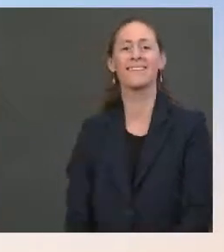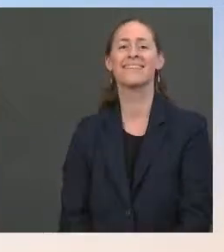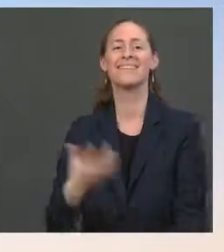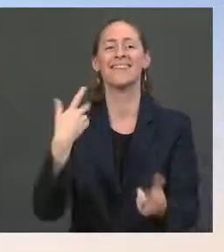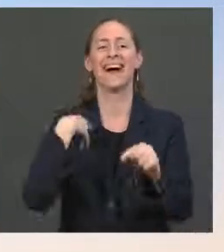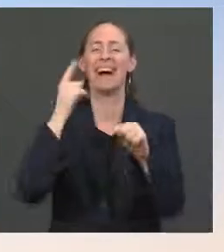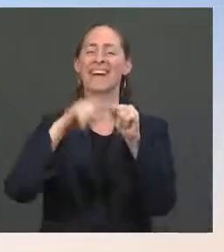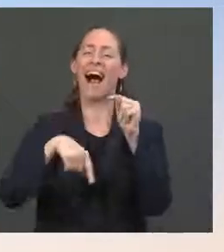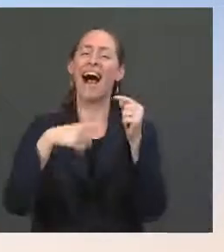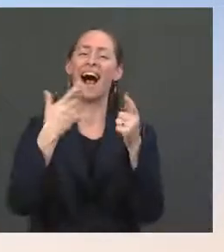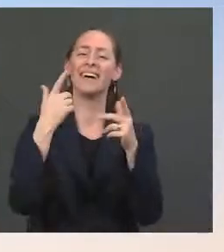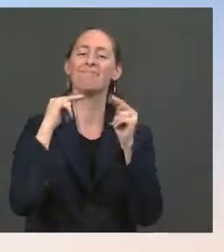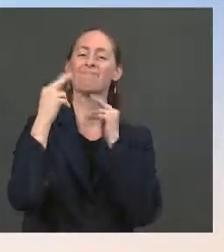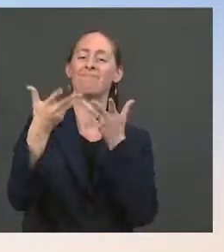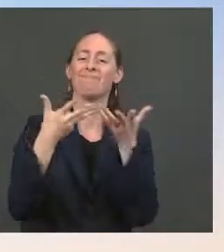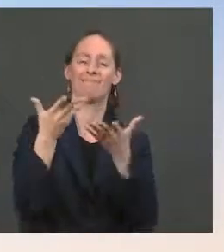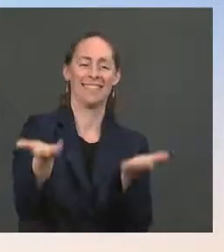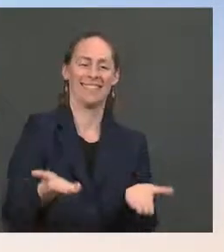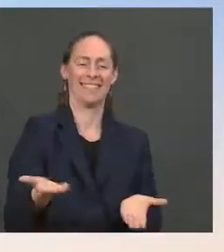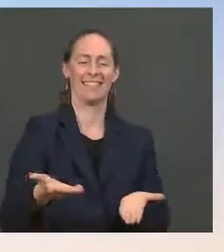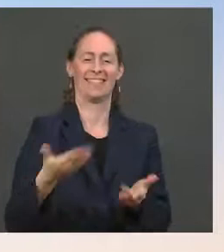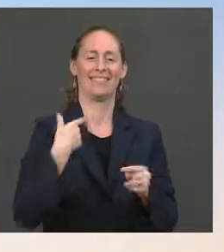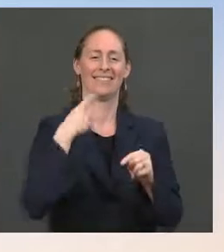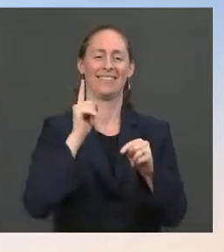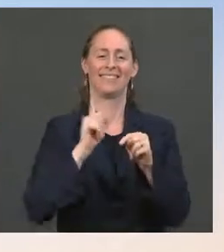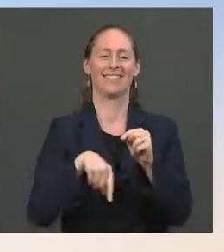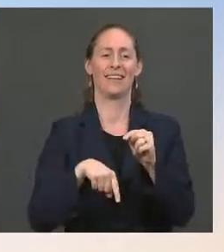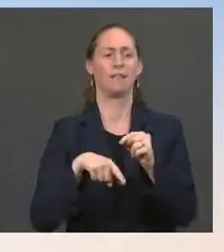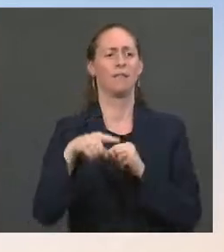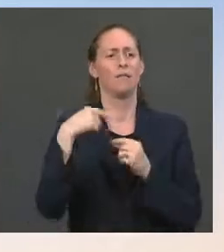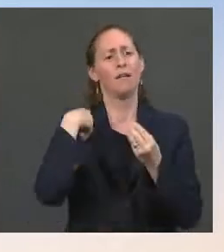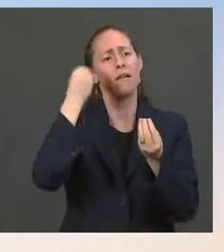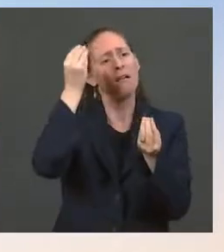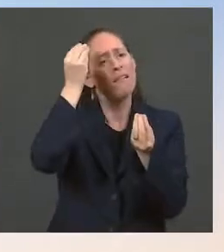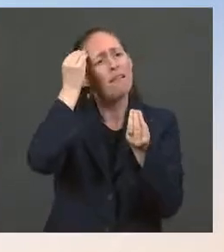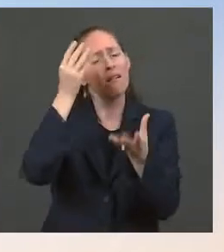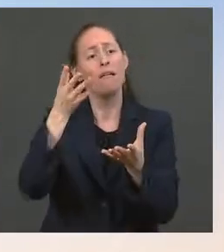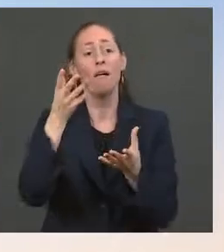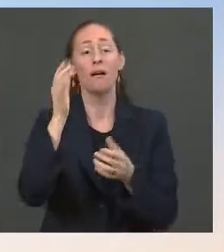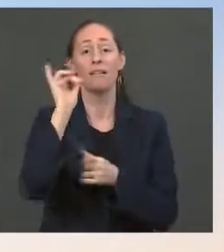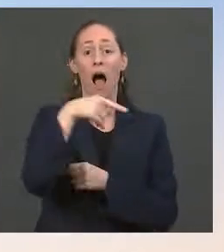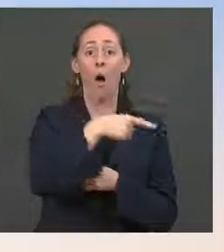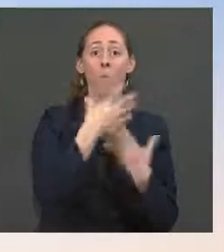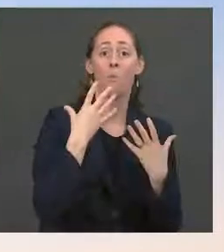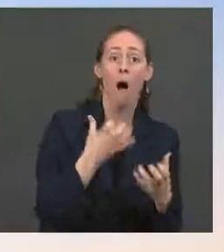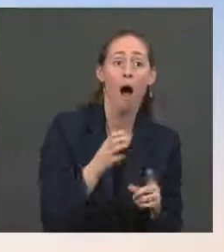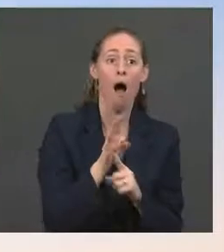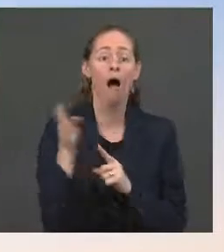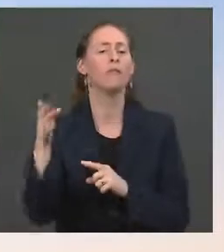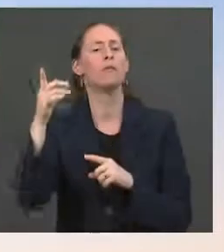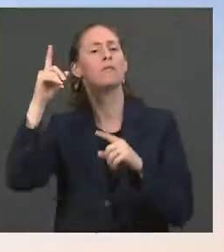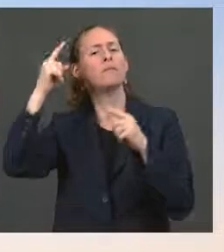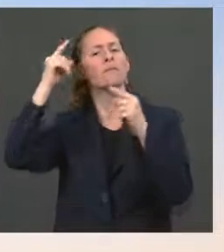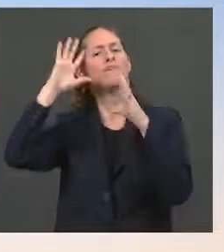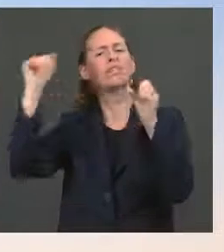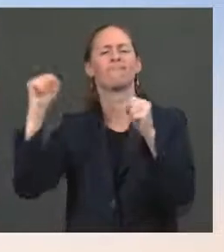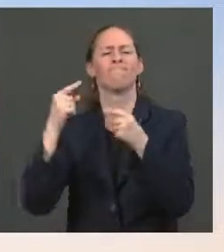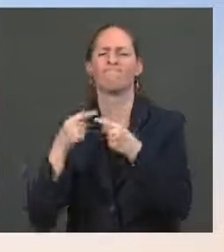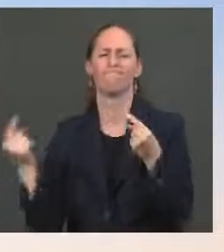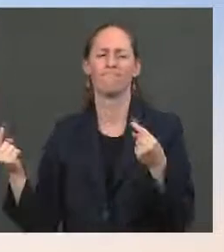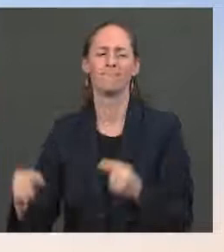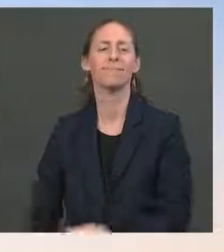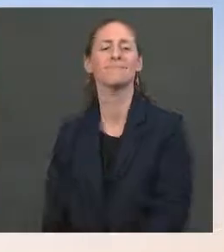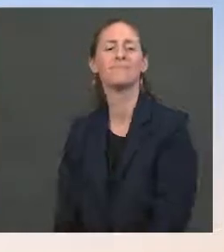but as you know, the president opposes the Hyde Amendment. That has not changed. Okay. On the Pandora Papers, I was wondering if